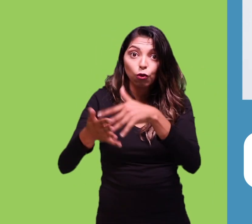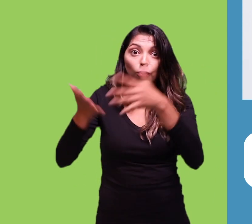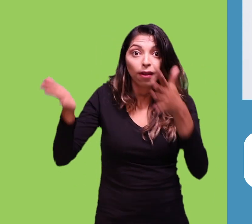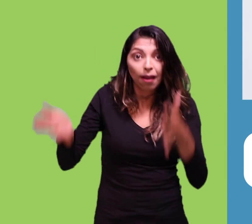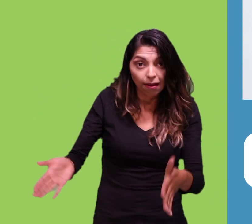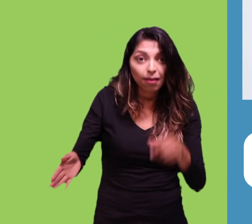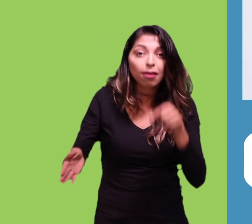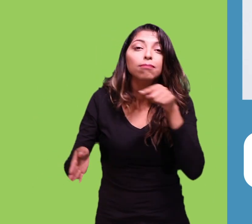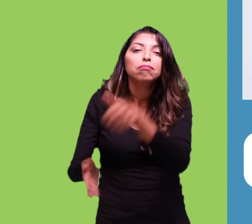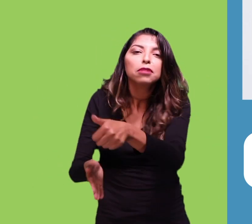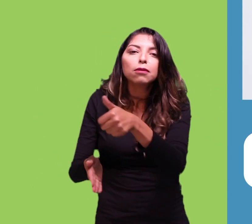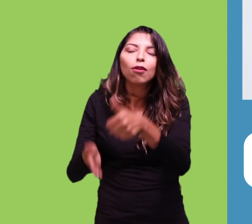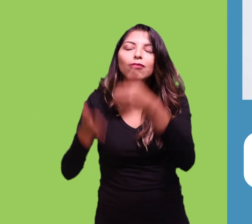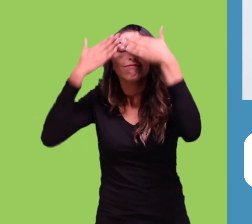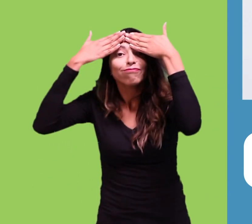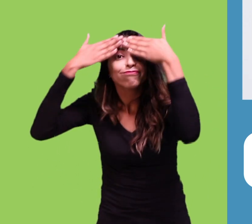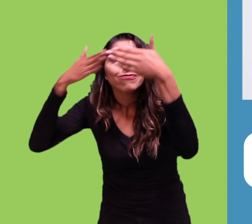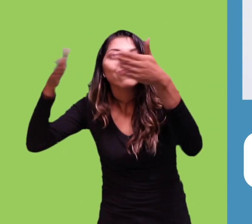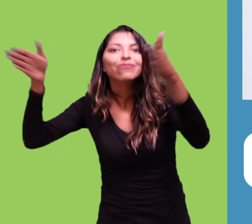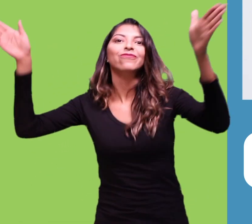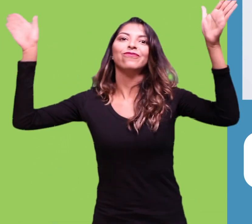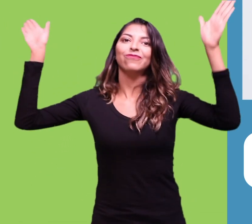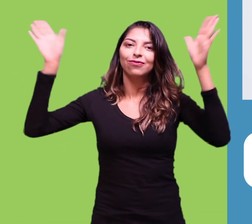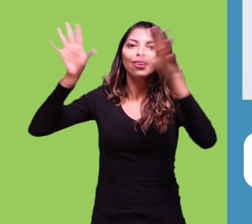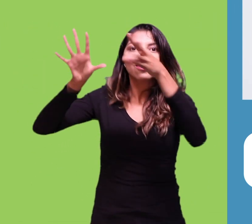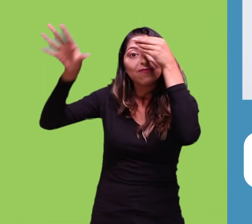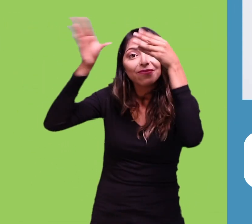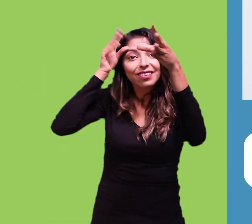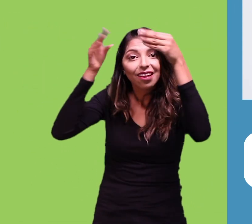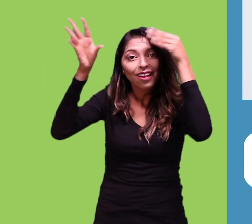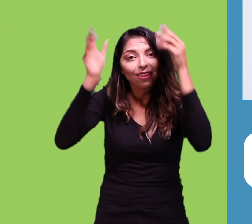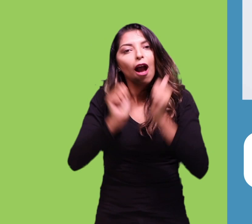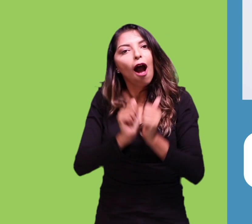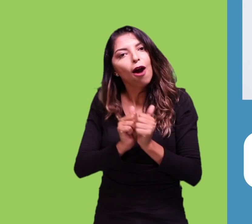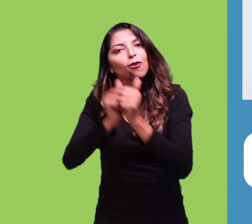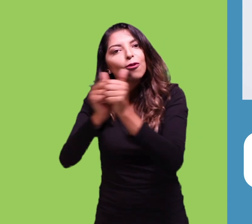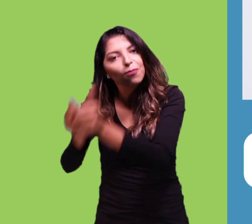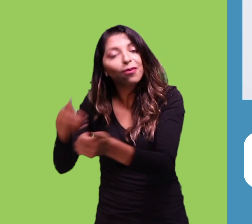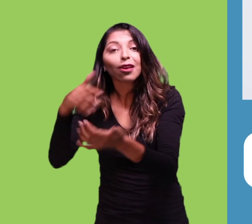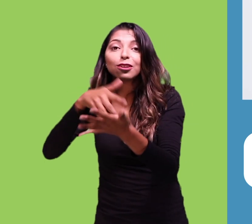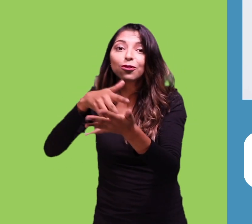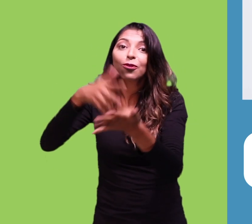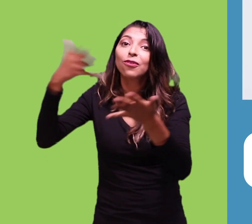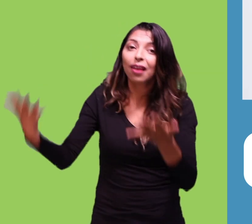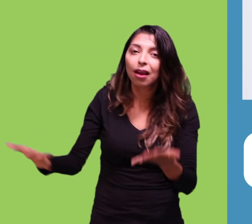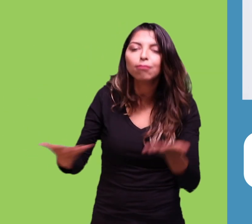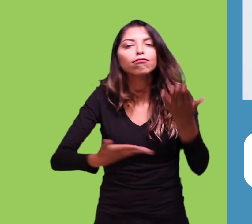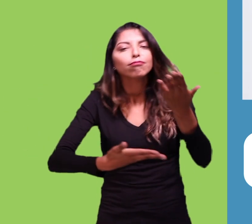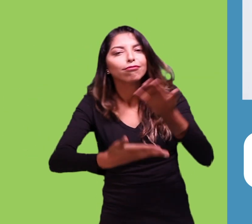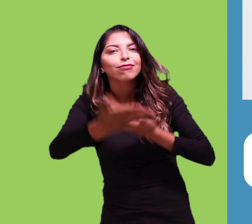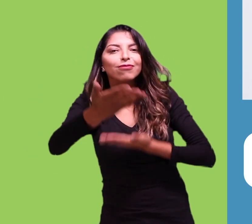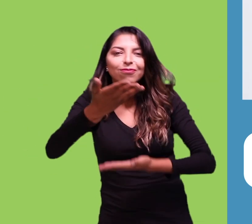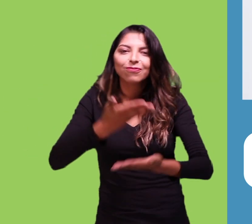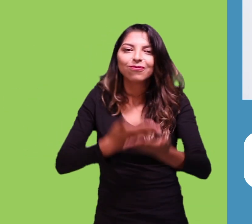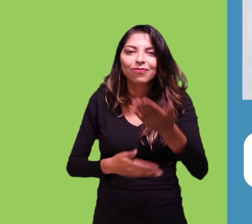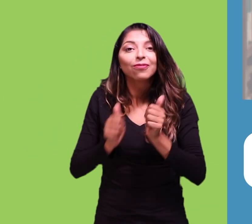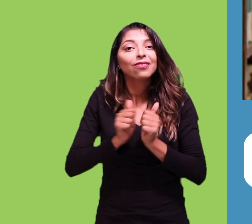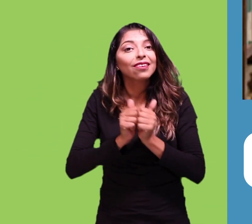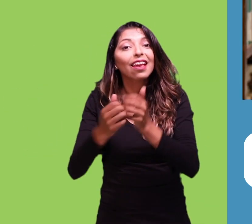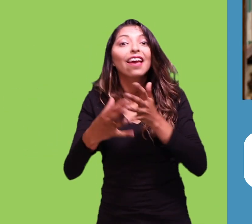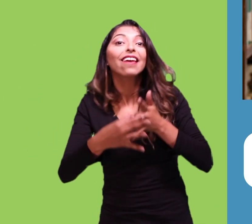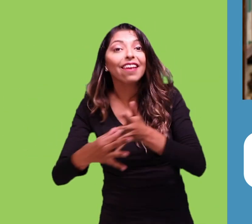teacher as the maximum authority and transmitter of knowledge in the language classroom, and allow students to do their own